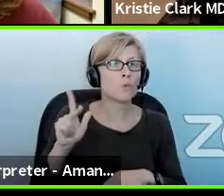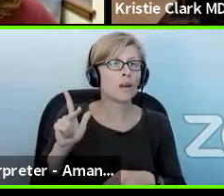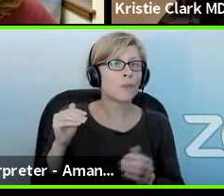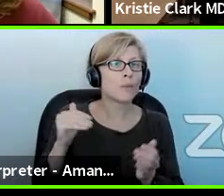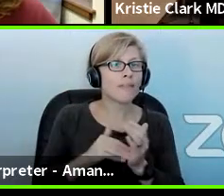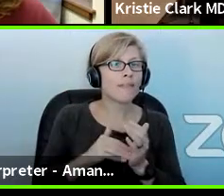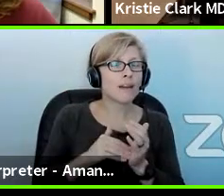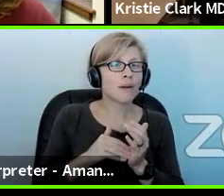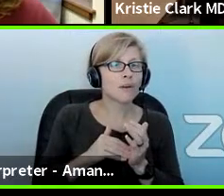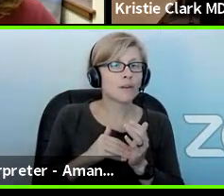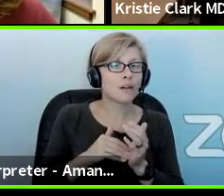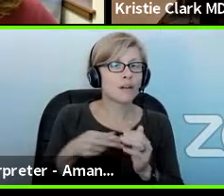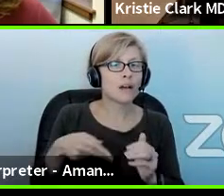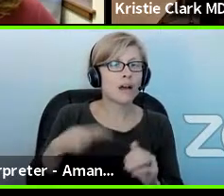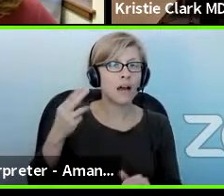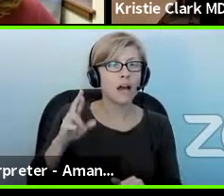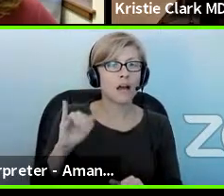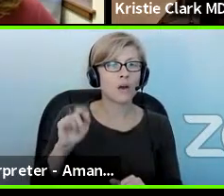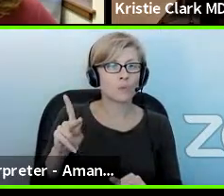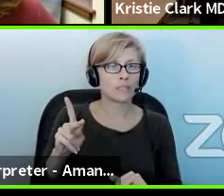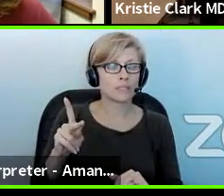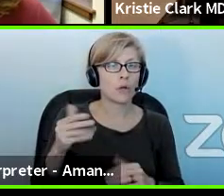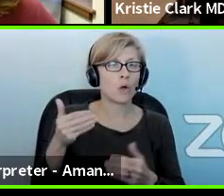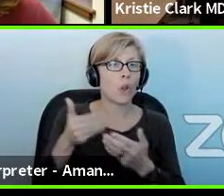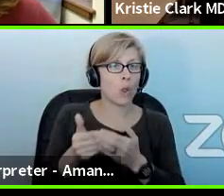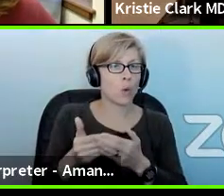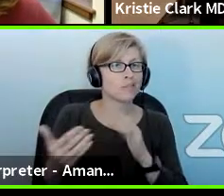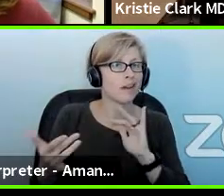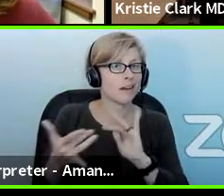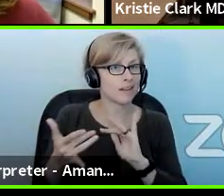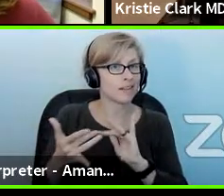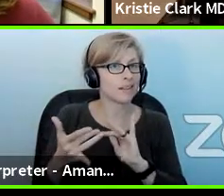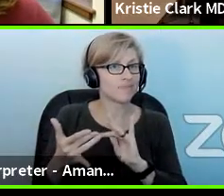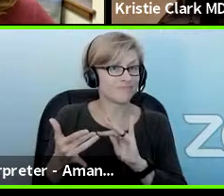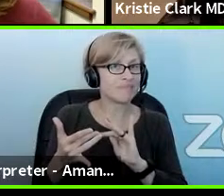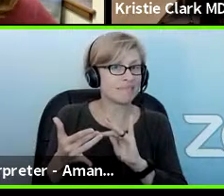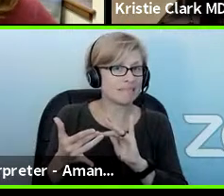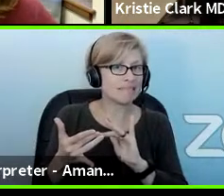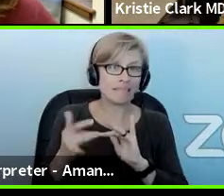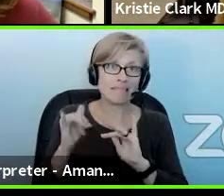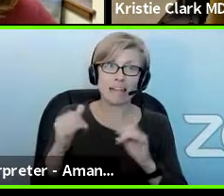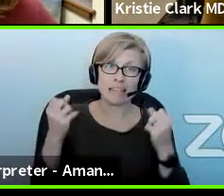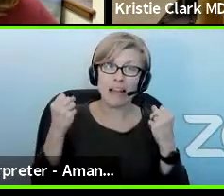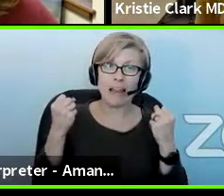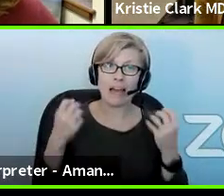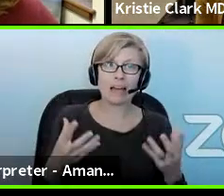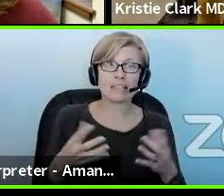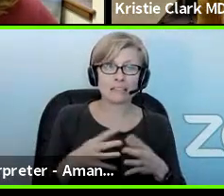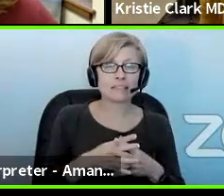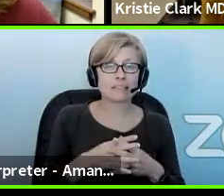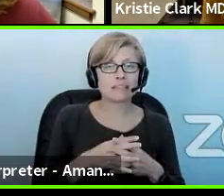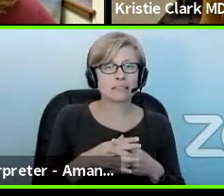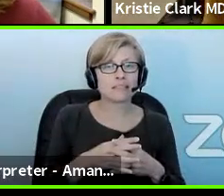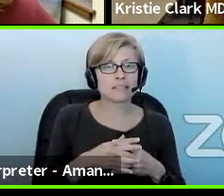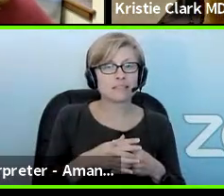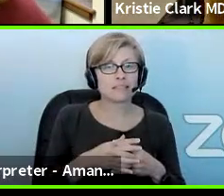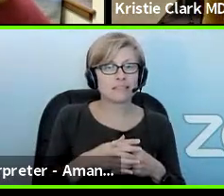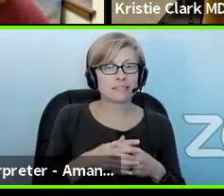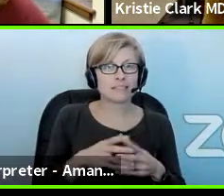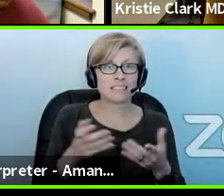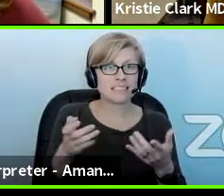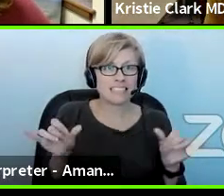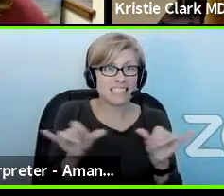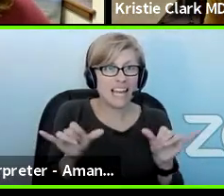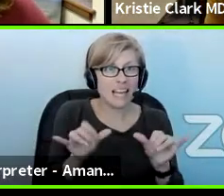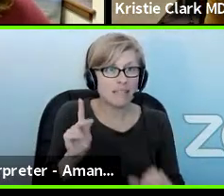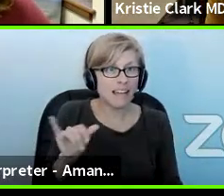23,000 high-risk close contacts, right? That's a lot. Some of them were, a lot of them were on the same